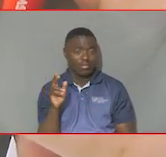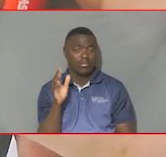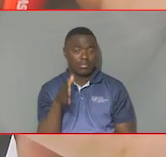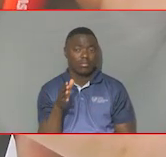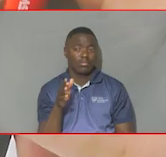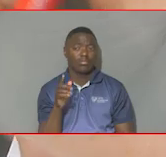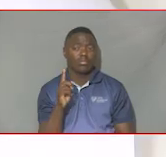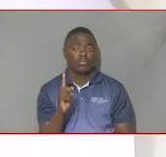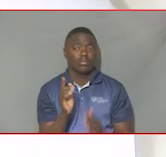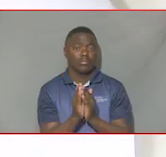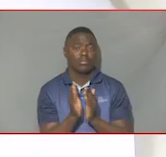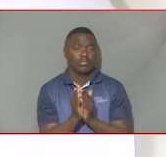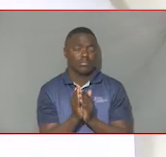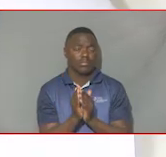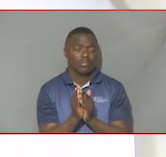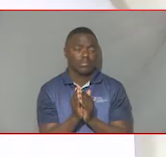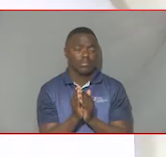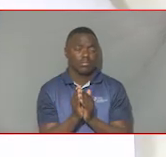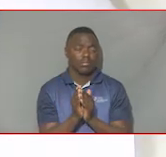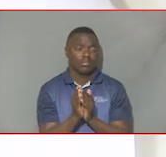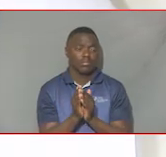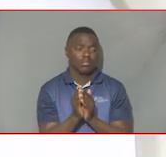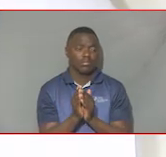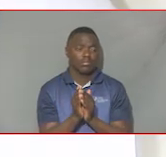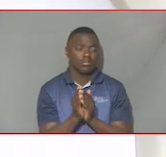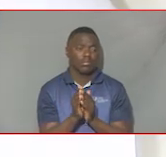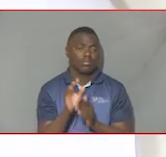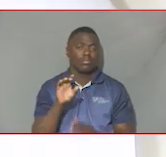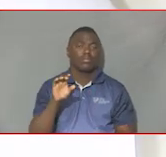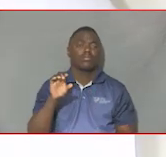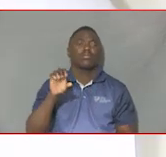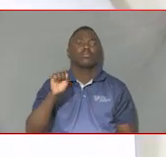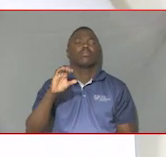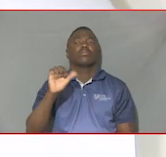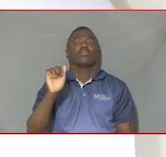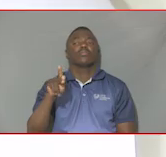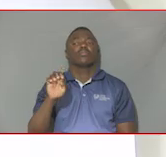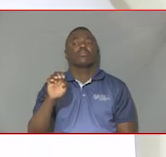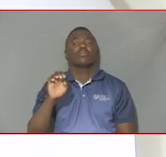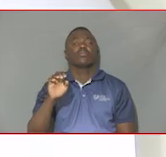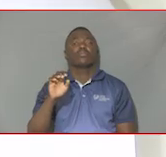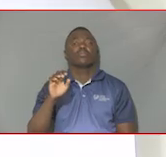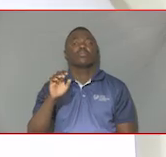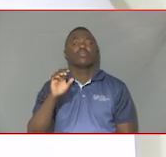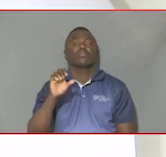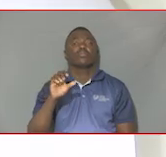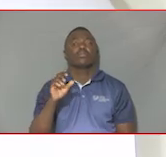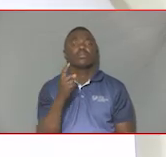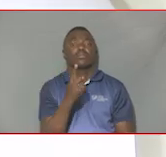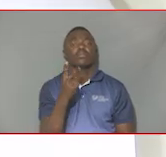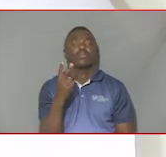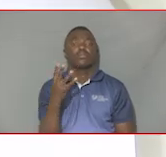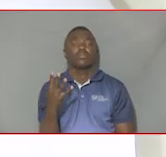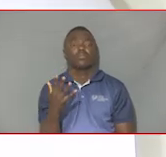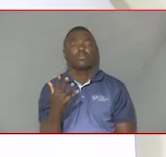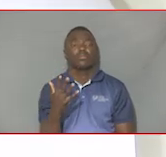be accurate. You always need to determine the scale. So here you can say there's 1, 2, 3, 4, 5. So